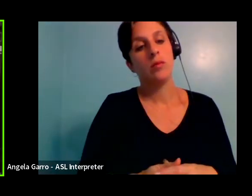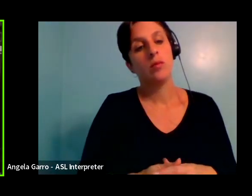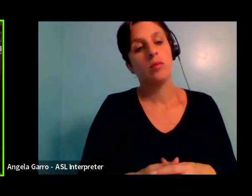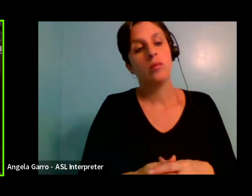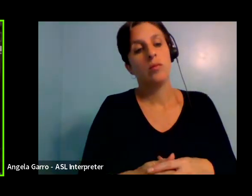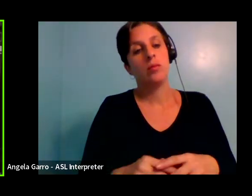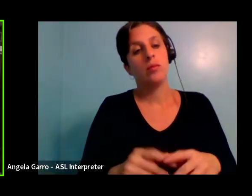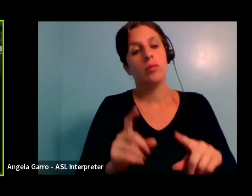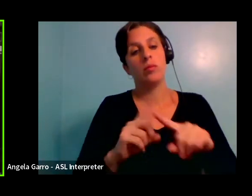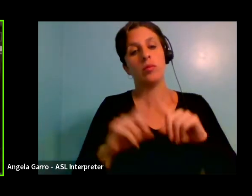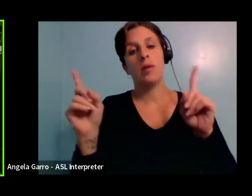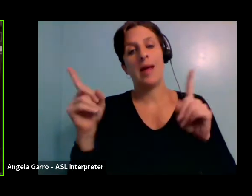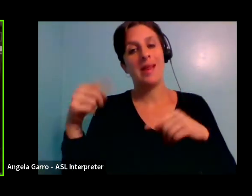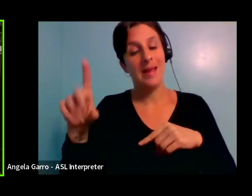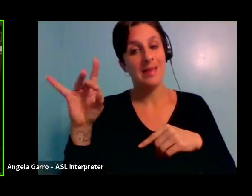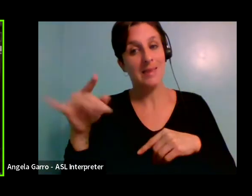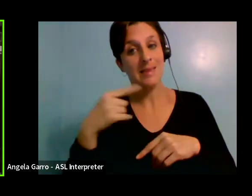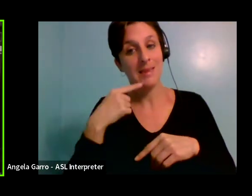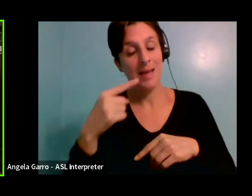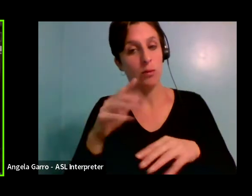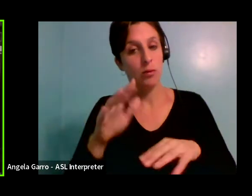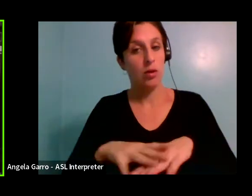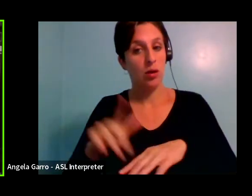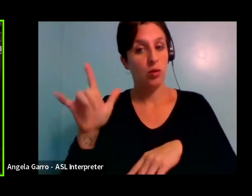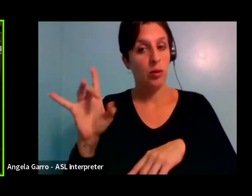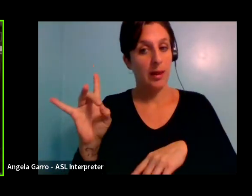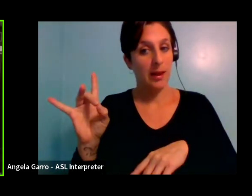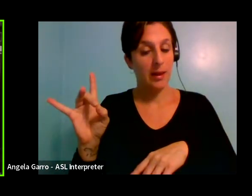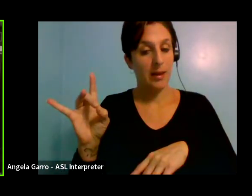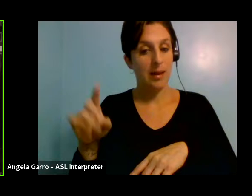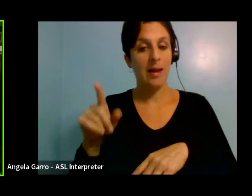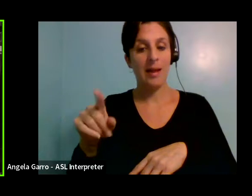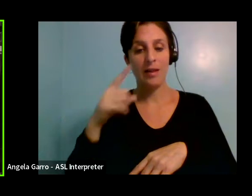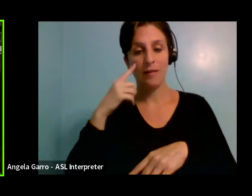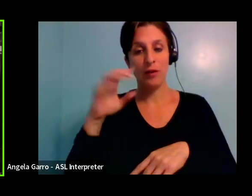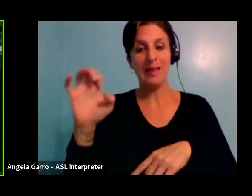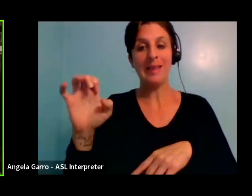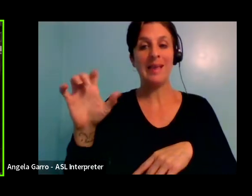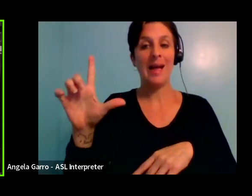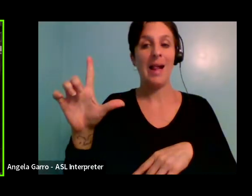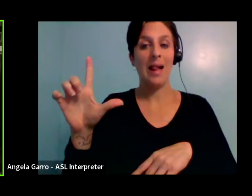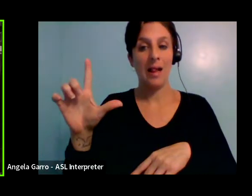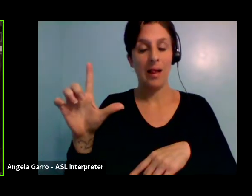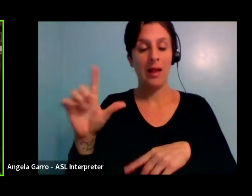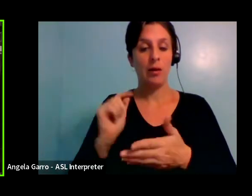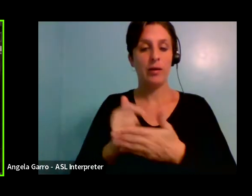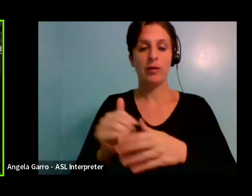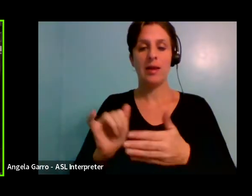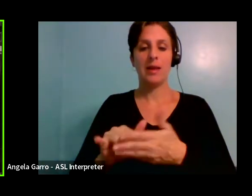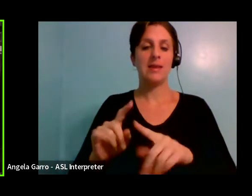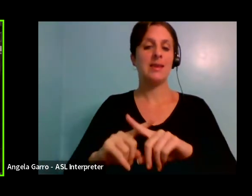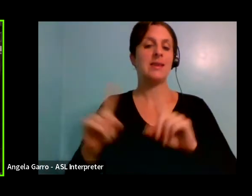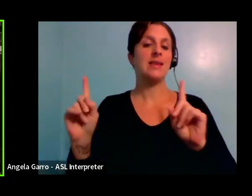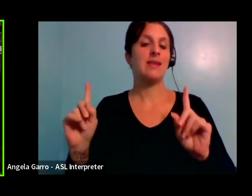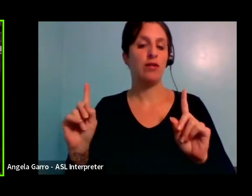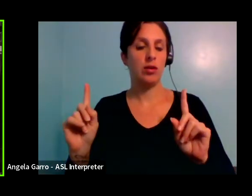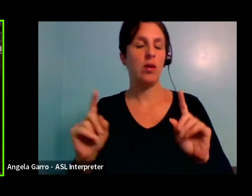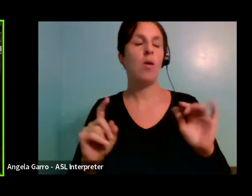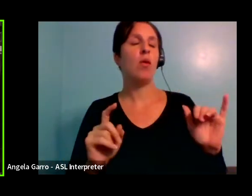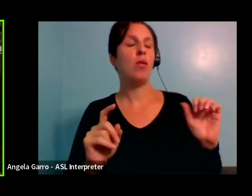But they did say though that it was the 28th. That's for their EL graduation. Oh, That's okay. a different Okay. graduation. Yeah.